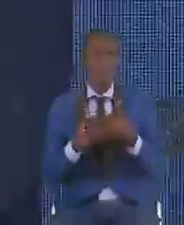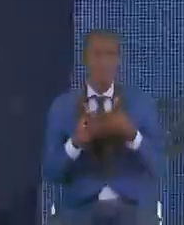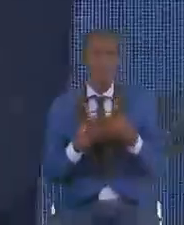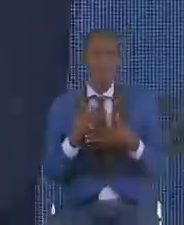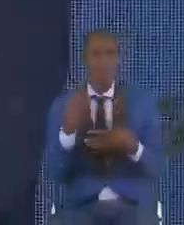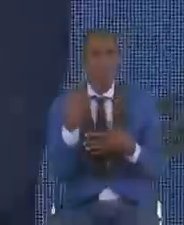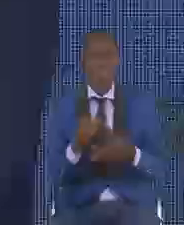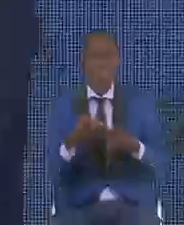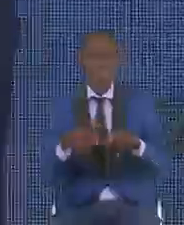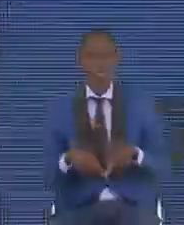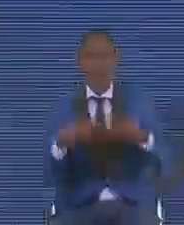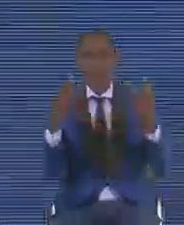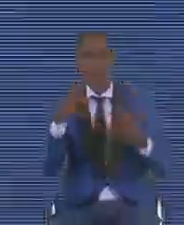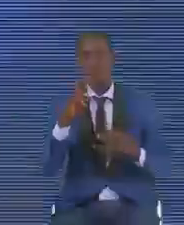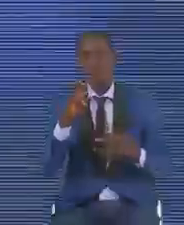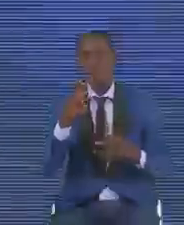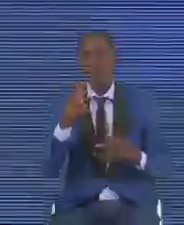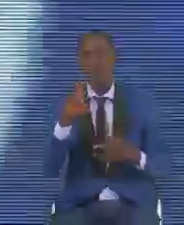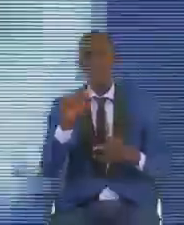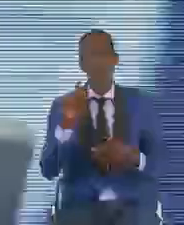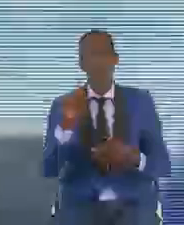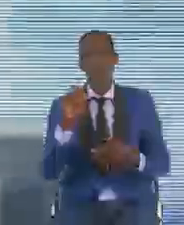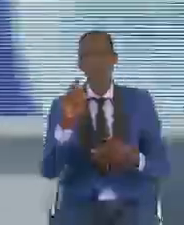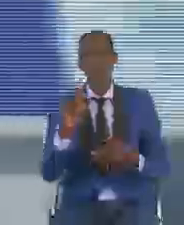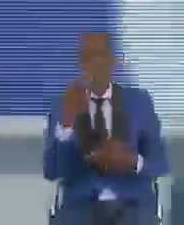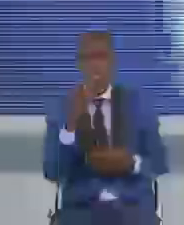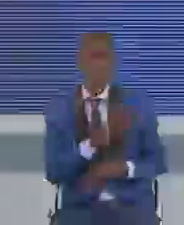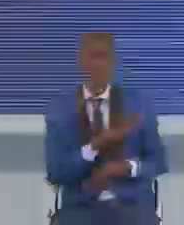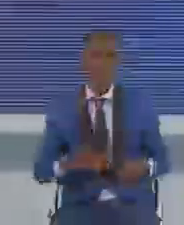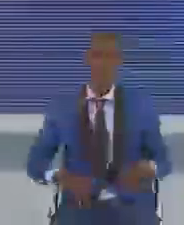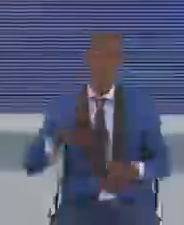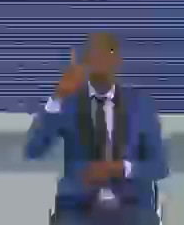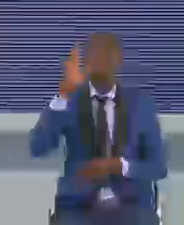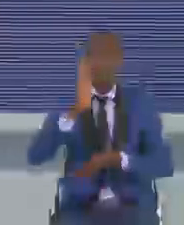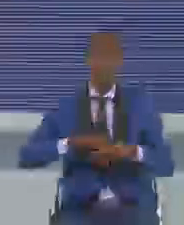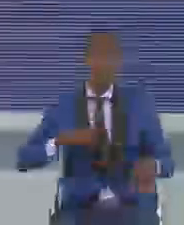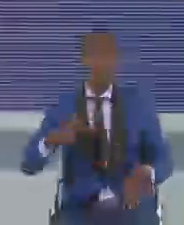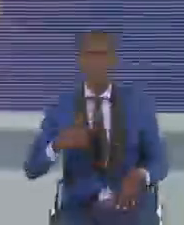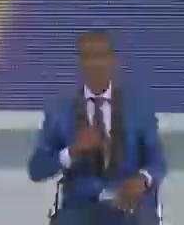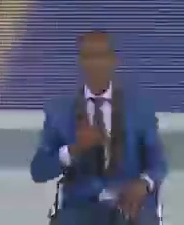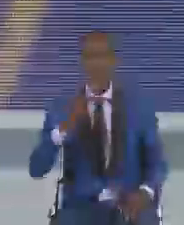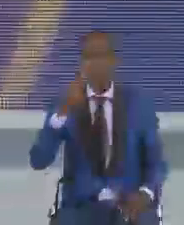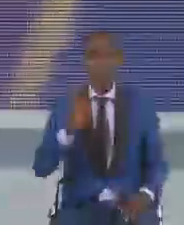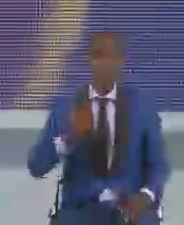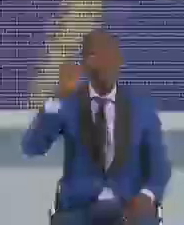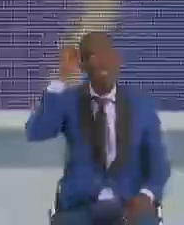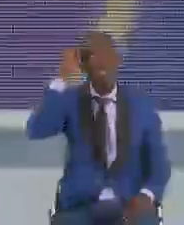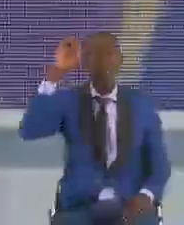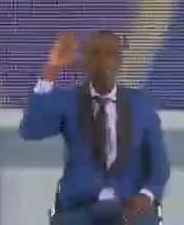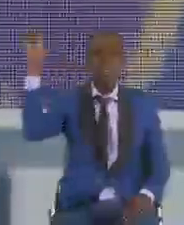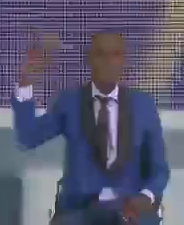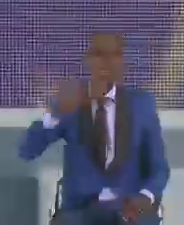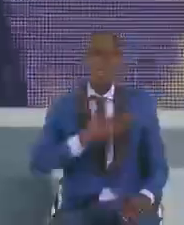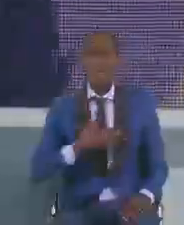revelation of Christ, he called me by his grace. And he said,